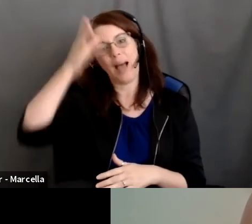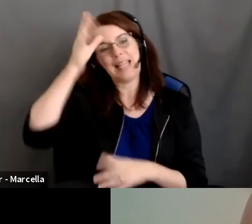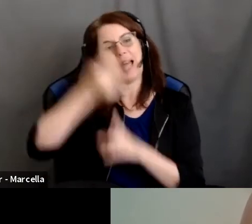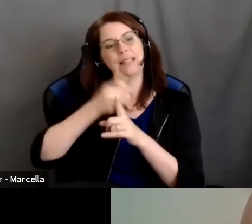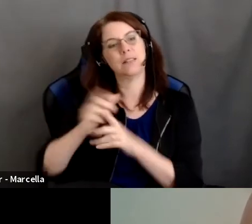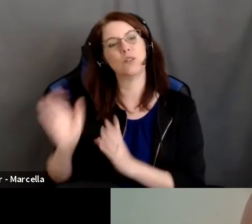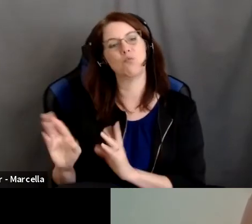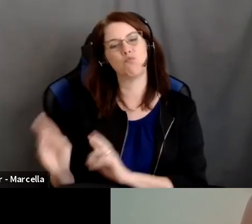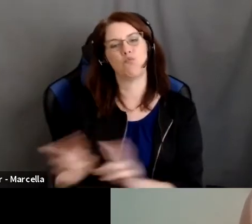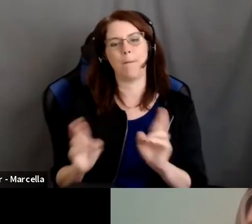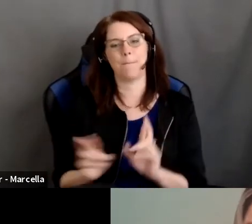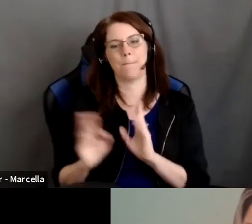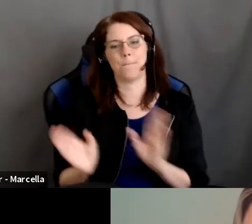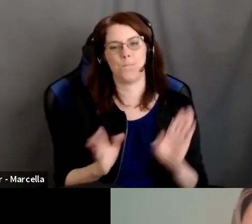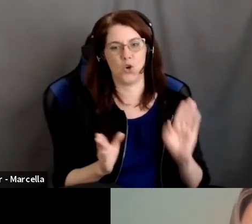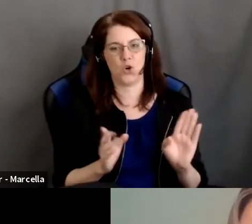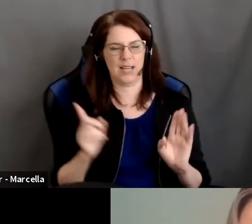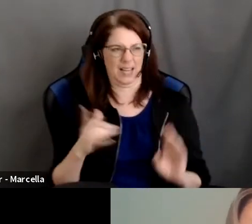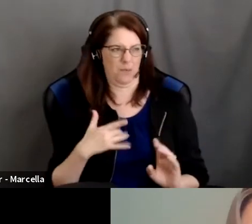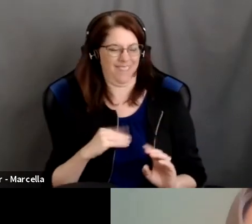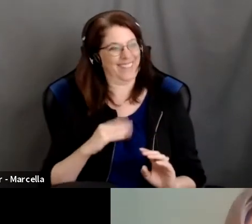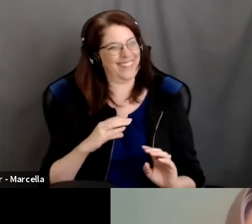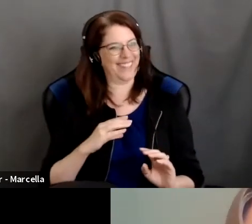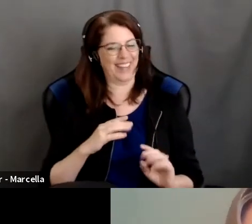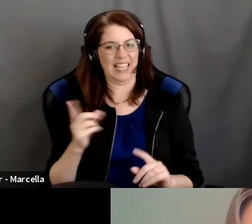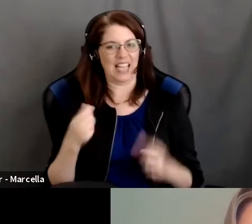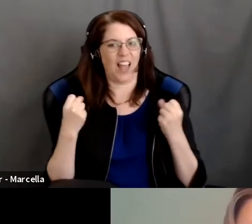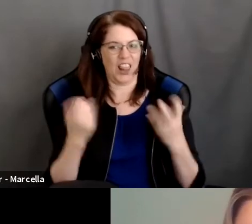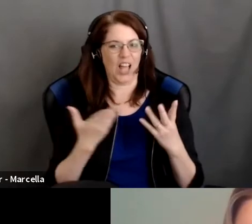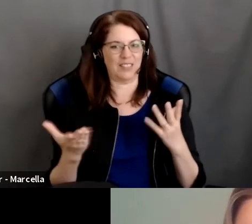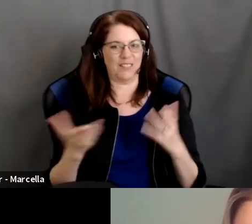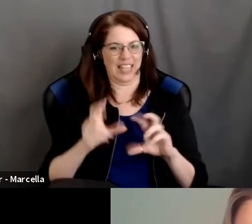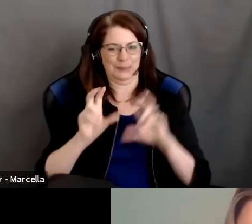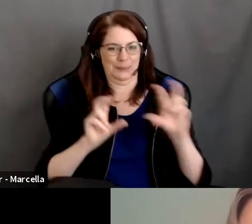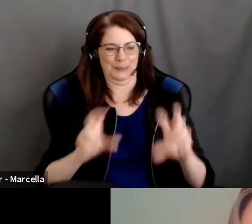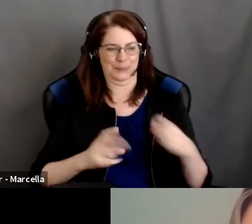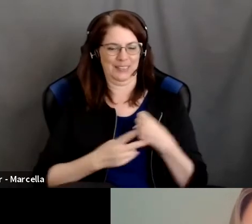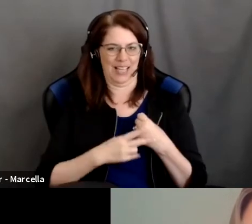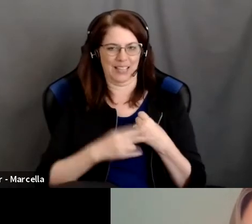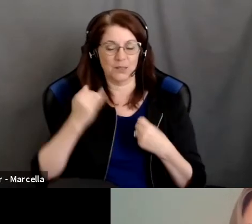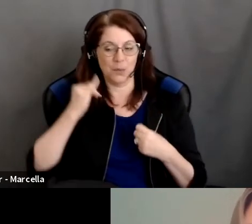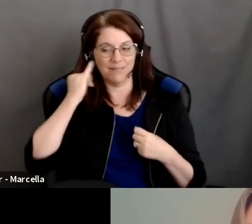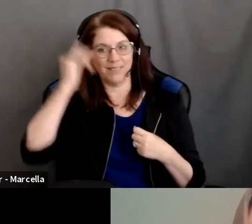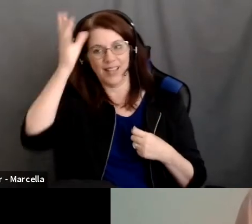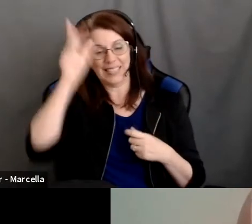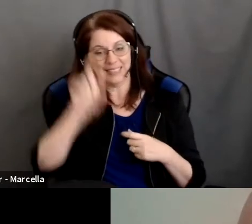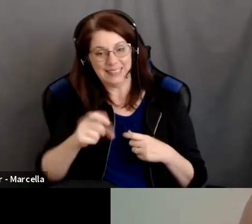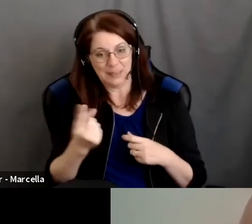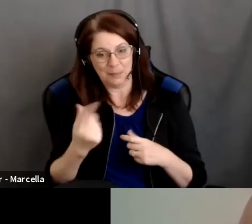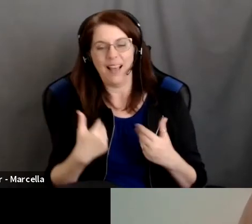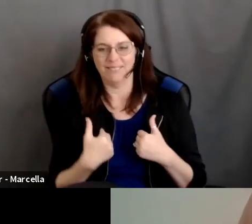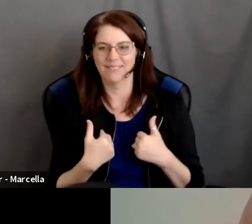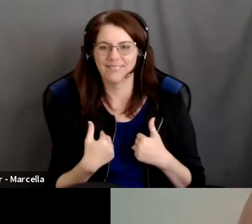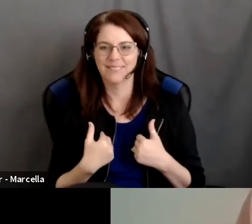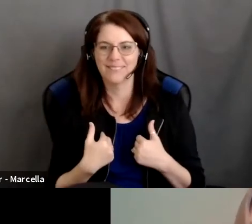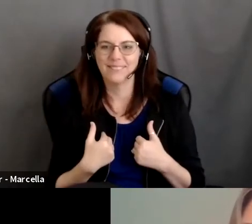would find that a compliment. And he has lots of things stockpiled, so I know that if he needs something, he's got it. And